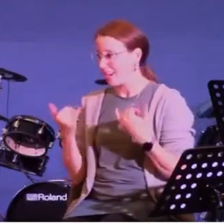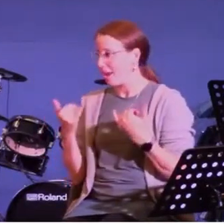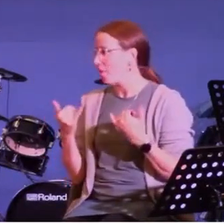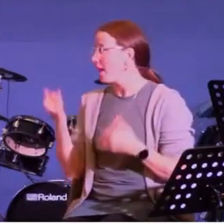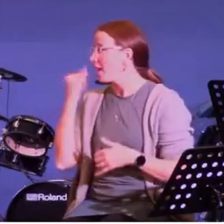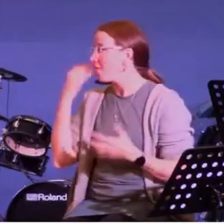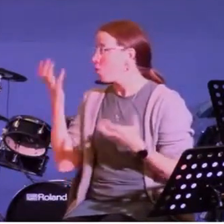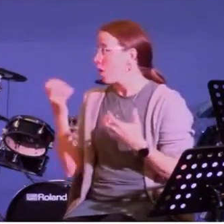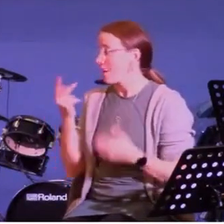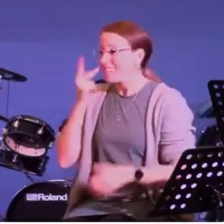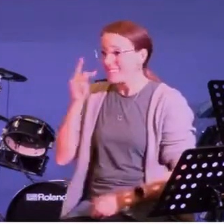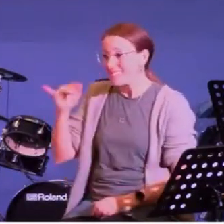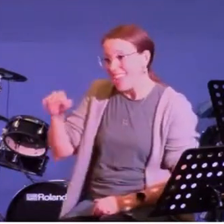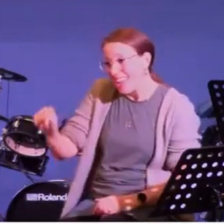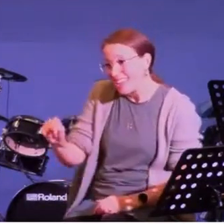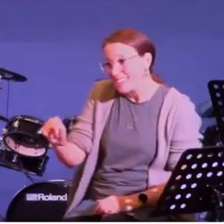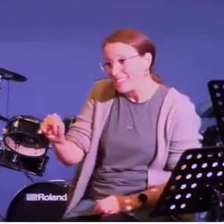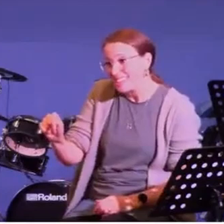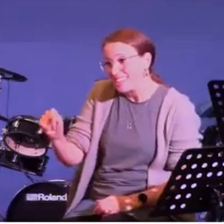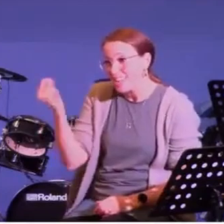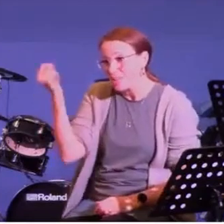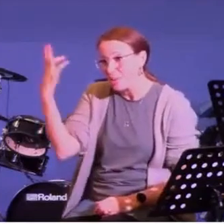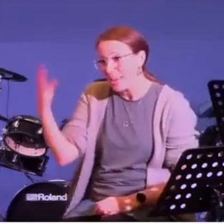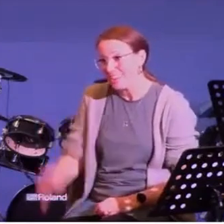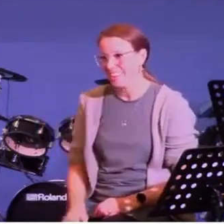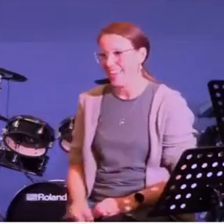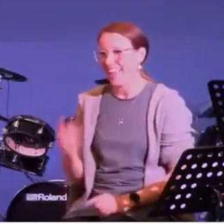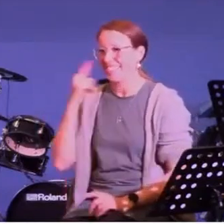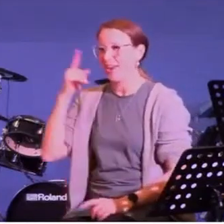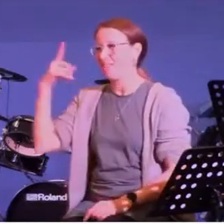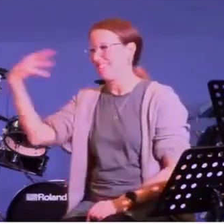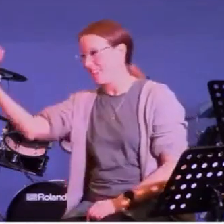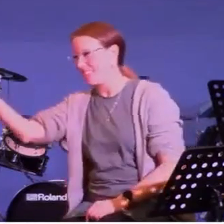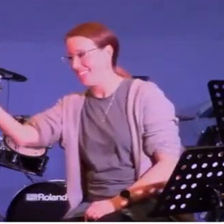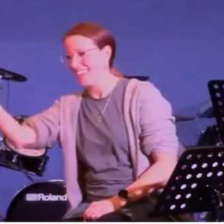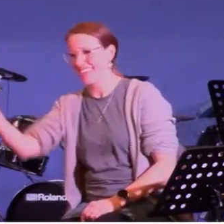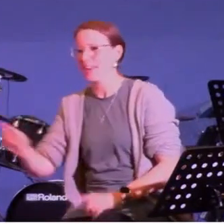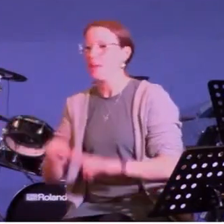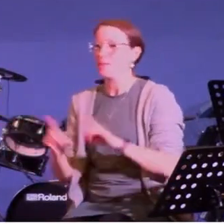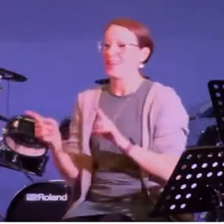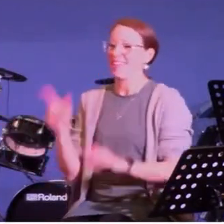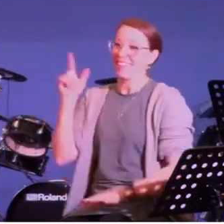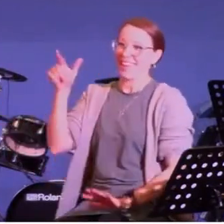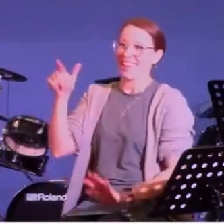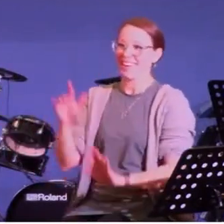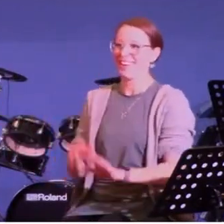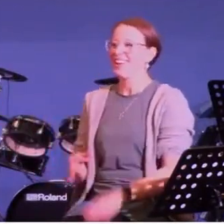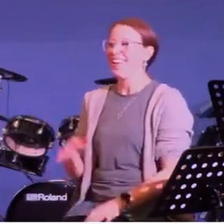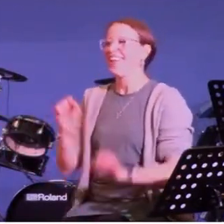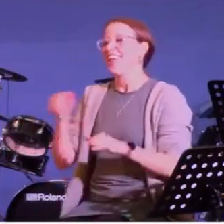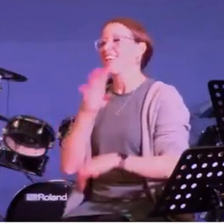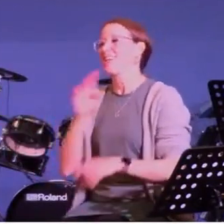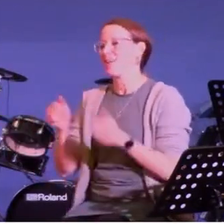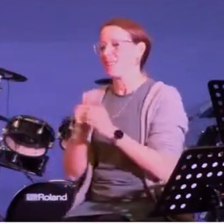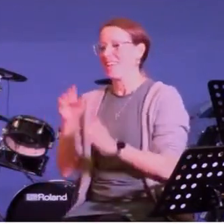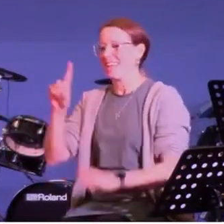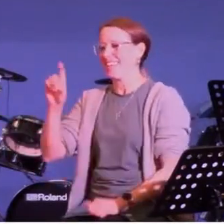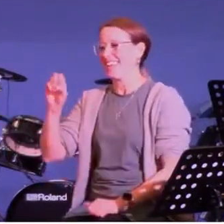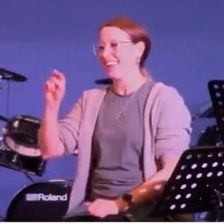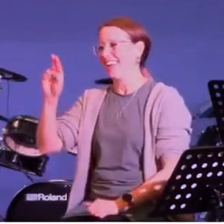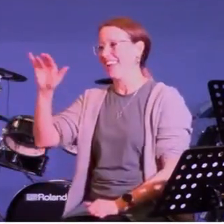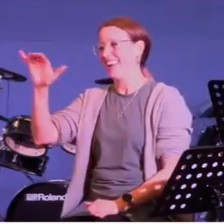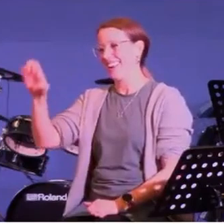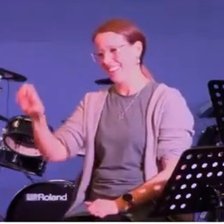it, I think, well, too bad. And I thought it was out in the foyer, but maybe not. You can talk to Denise. She's yes.